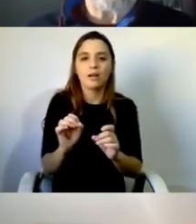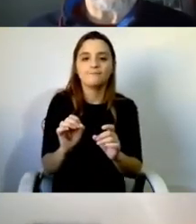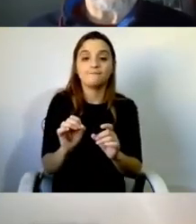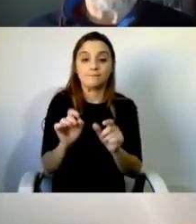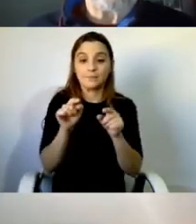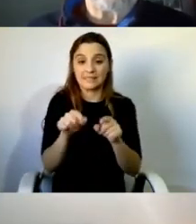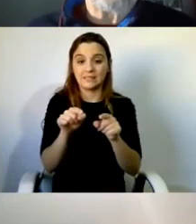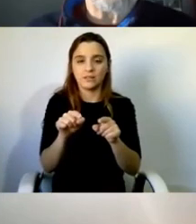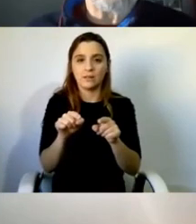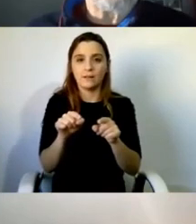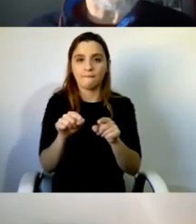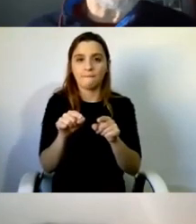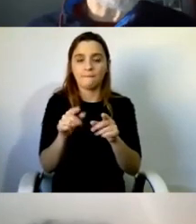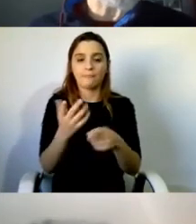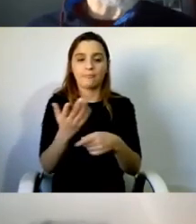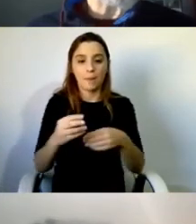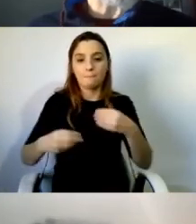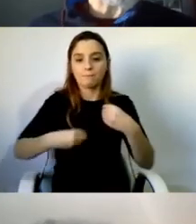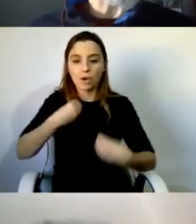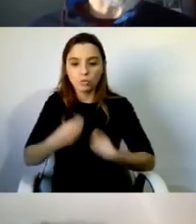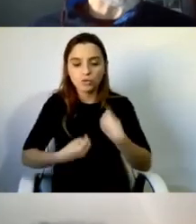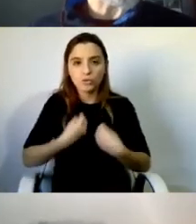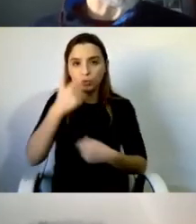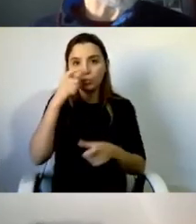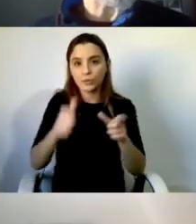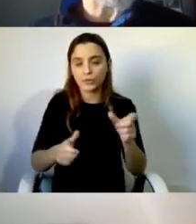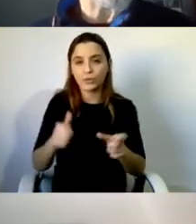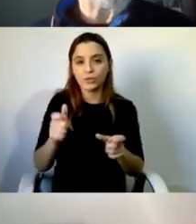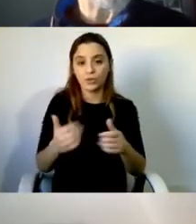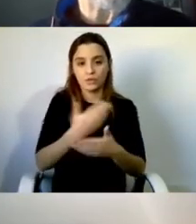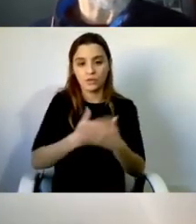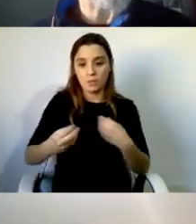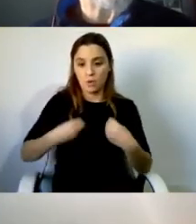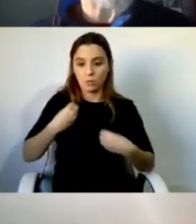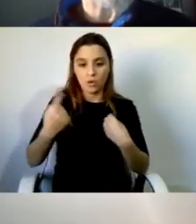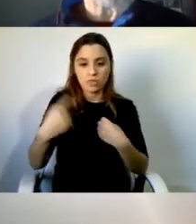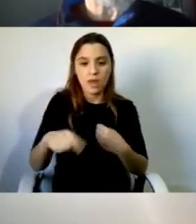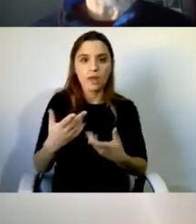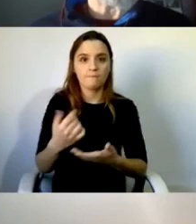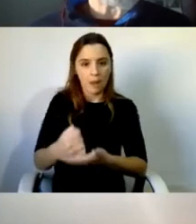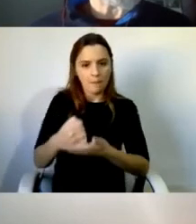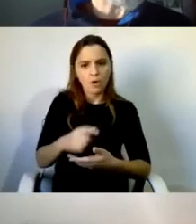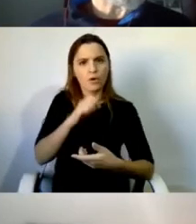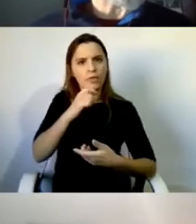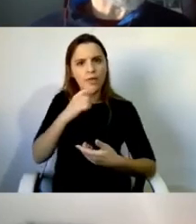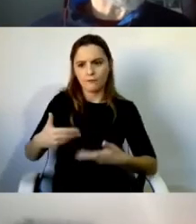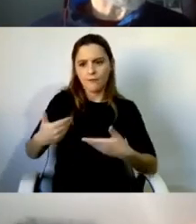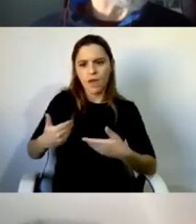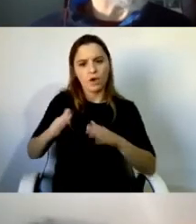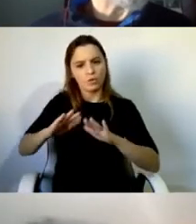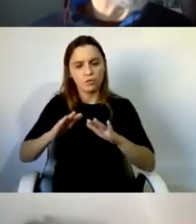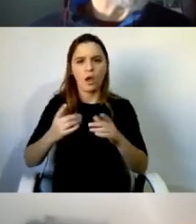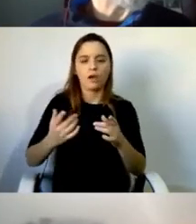of disabled people and encourage them to take control of their daily life with a PA, which is